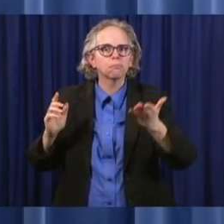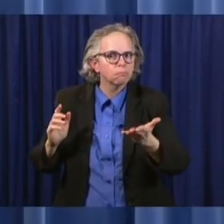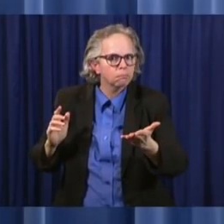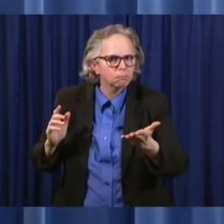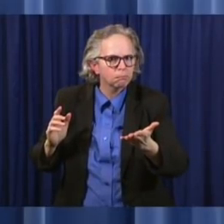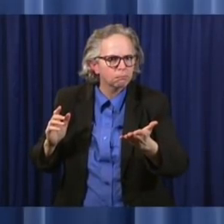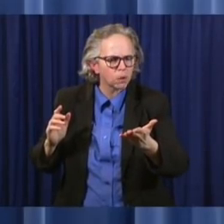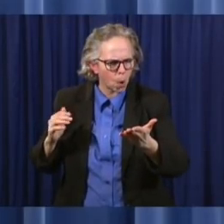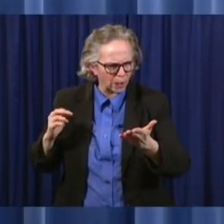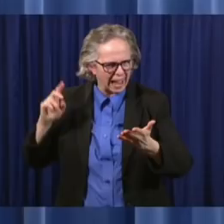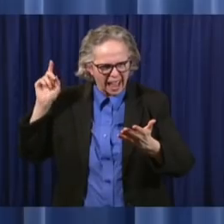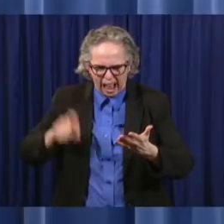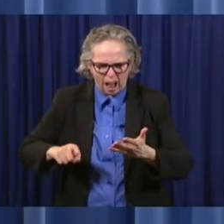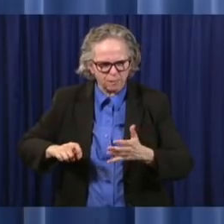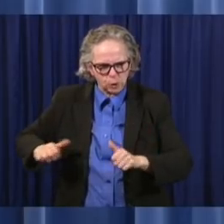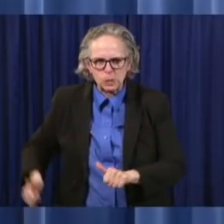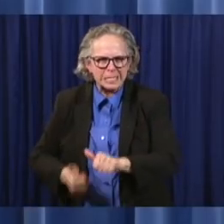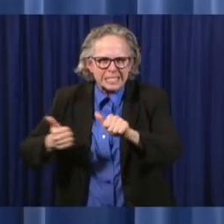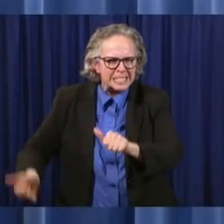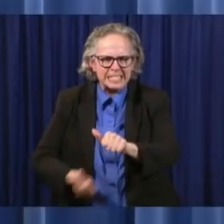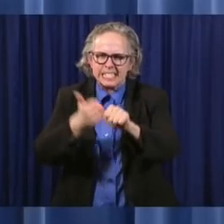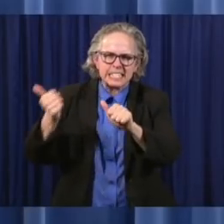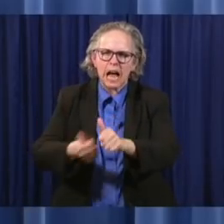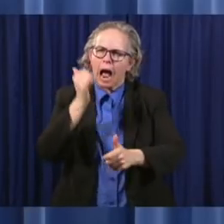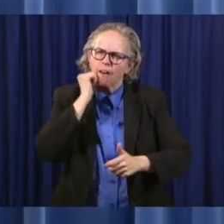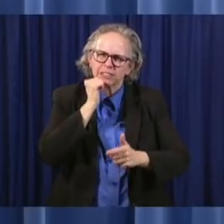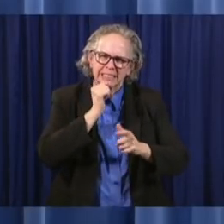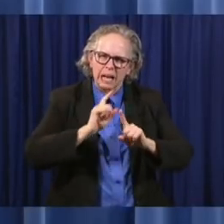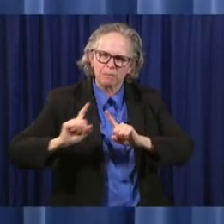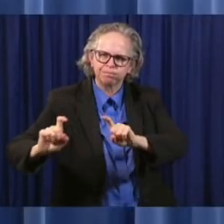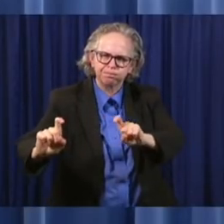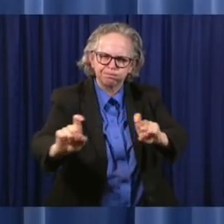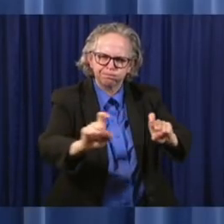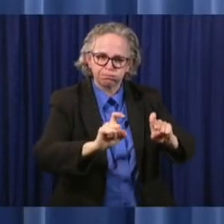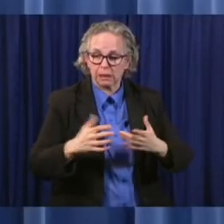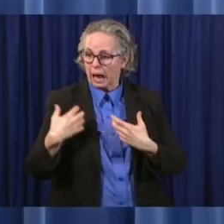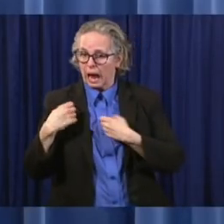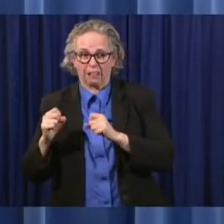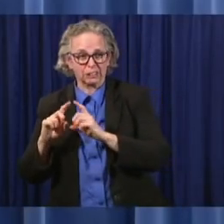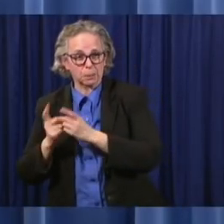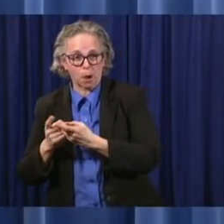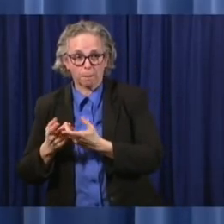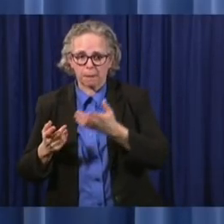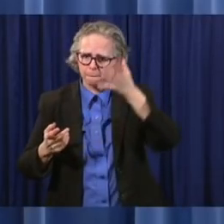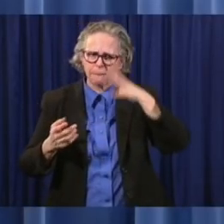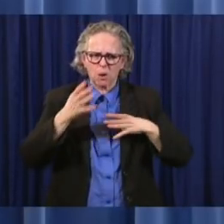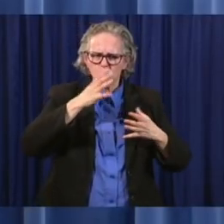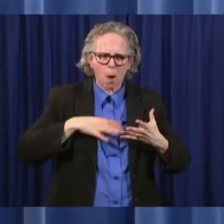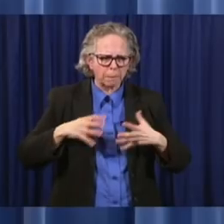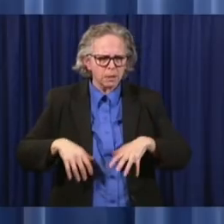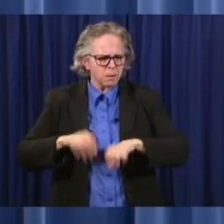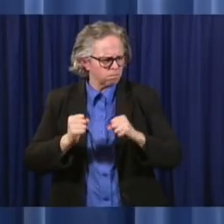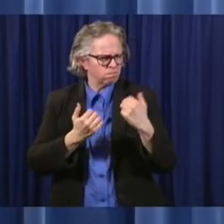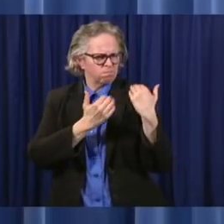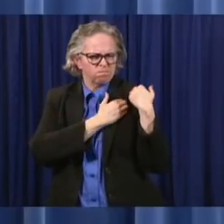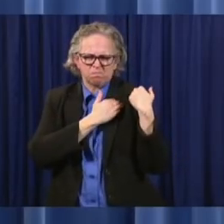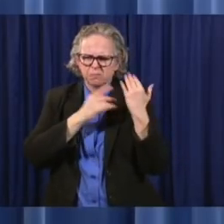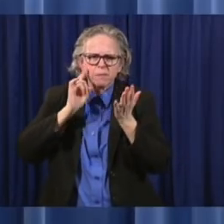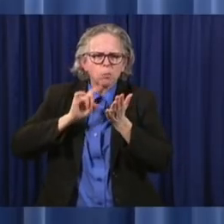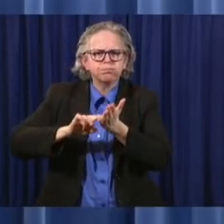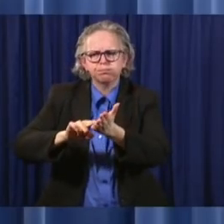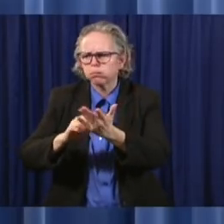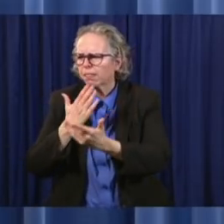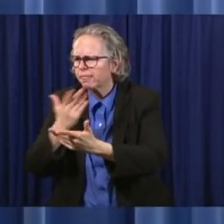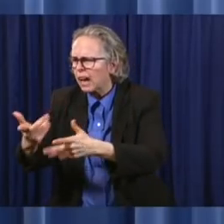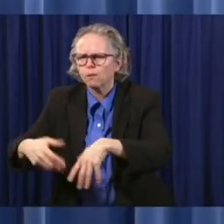day. So the health departments out there and the men and women who are doing the tracing, thank you for what you're doing. You're on the offense for us.